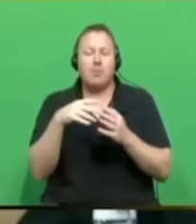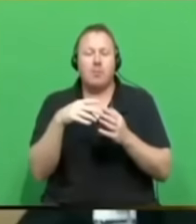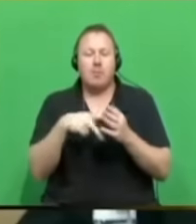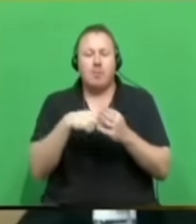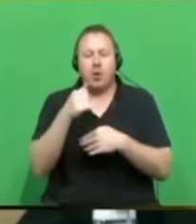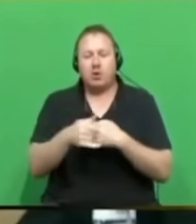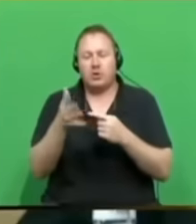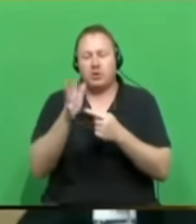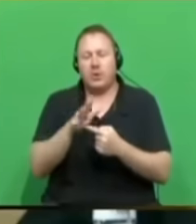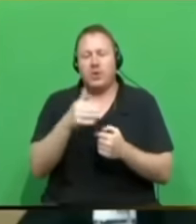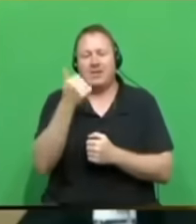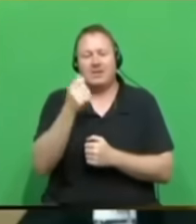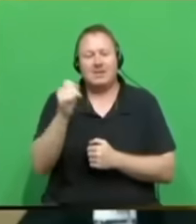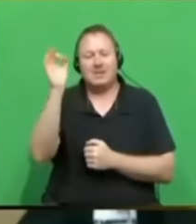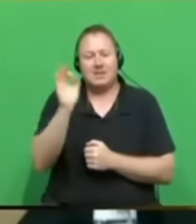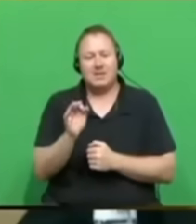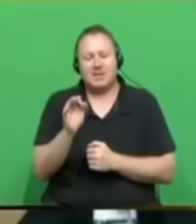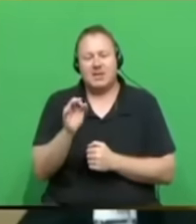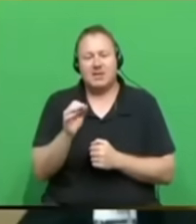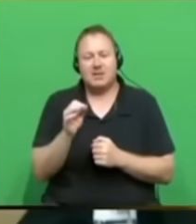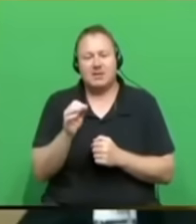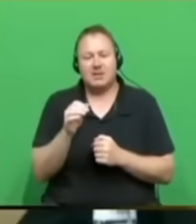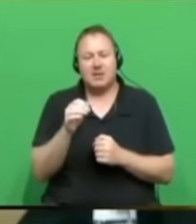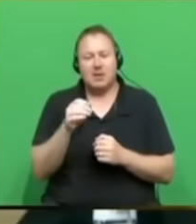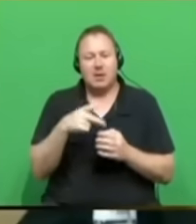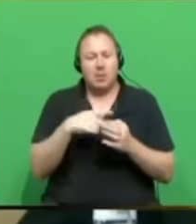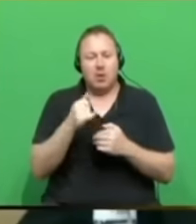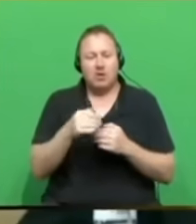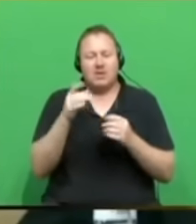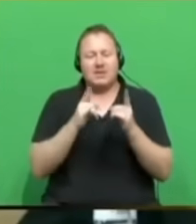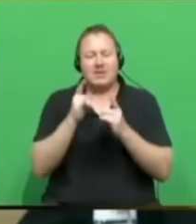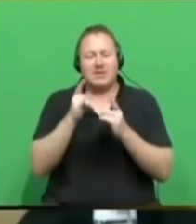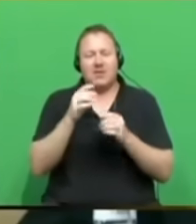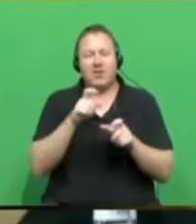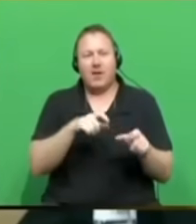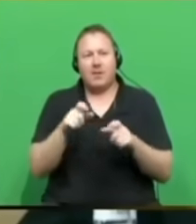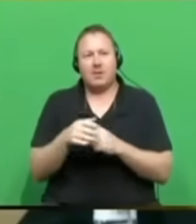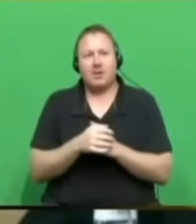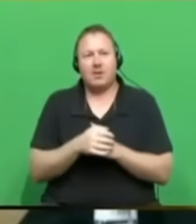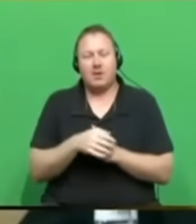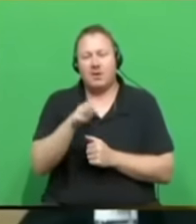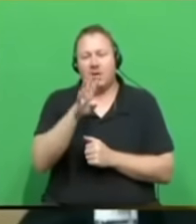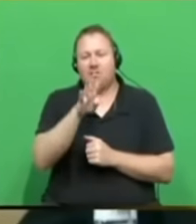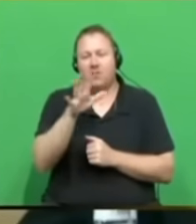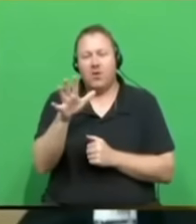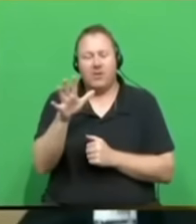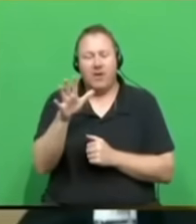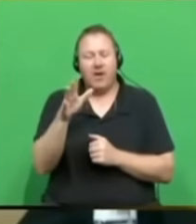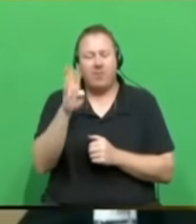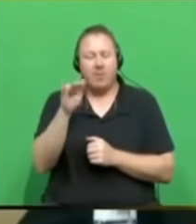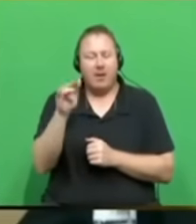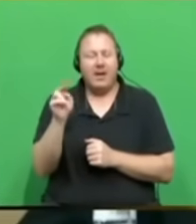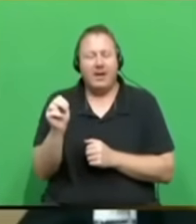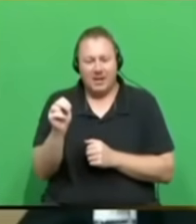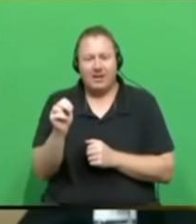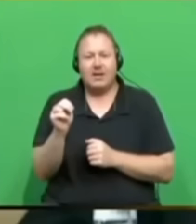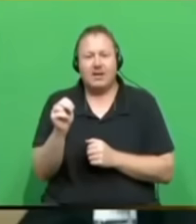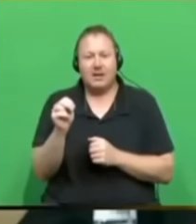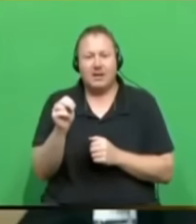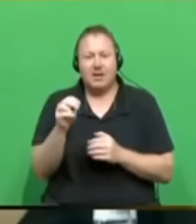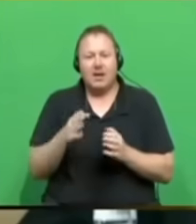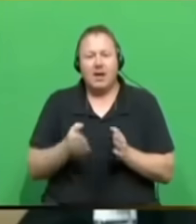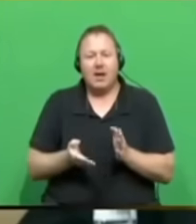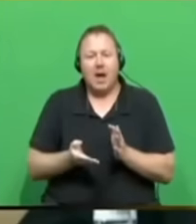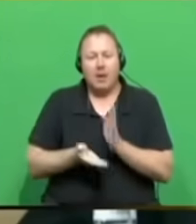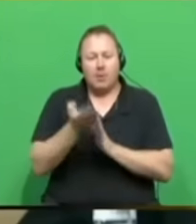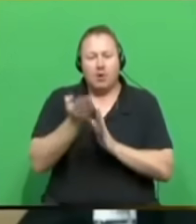of all these projects are from the city of Cape Town, including 45 billion on upgrading waterways, sewers,